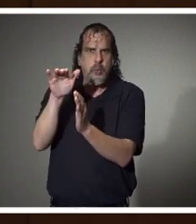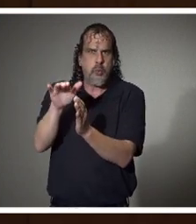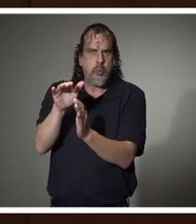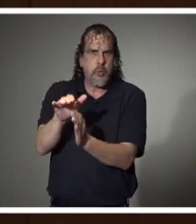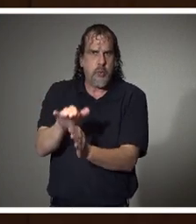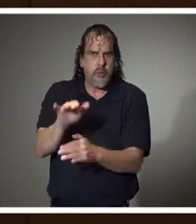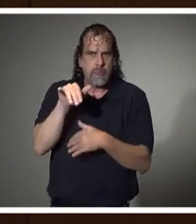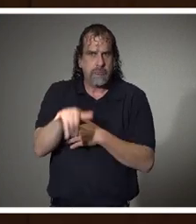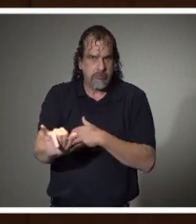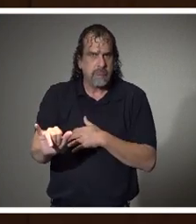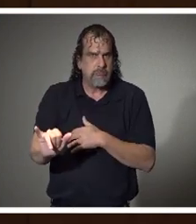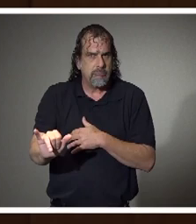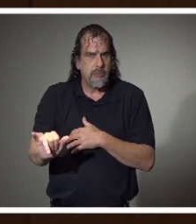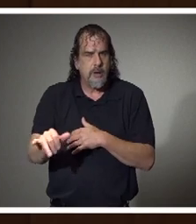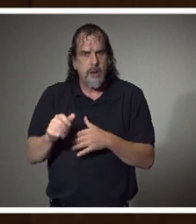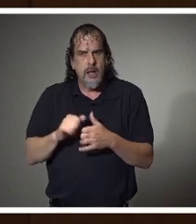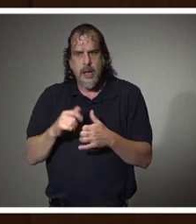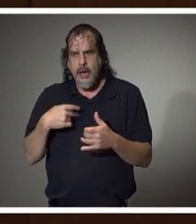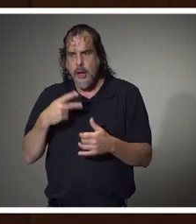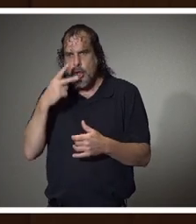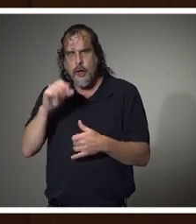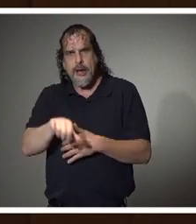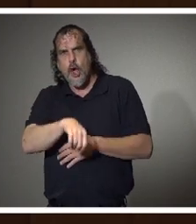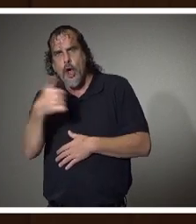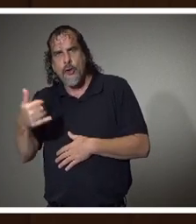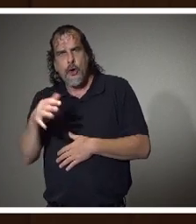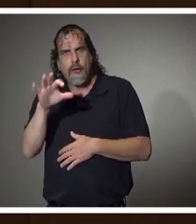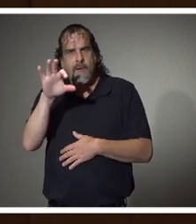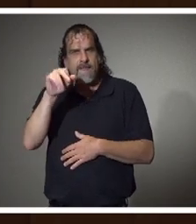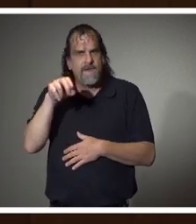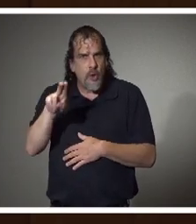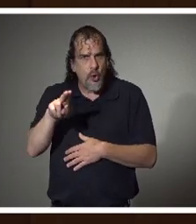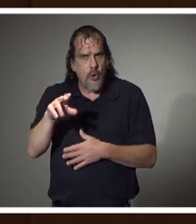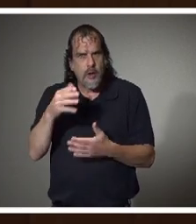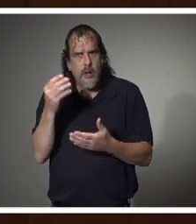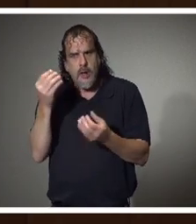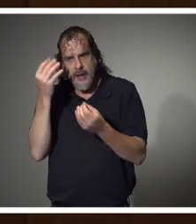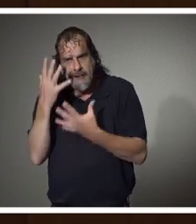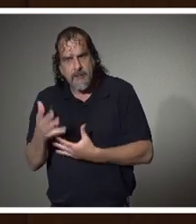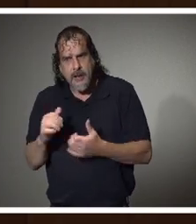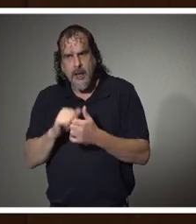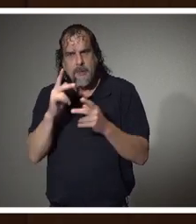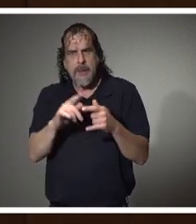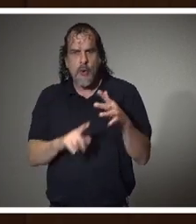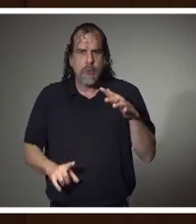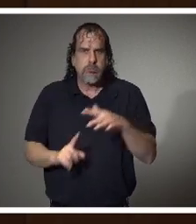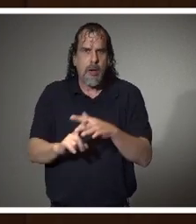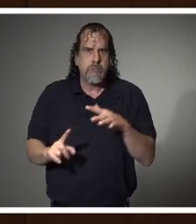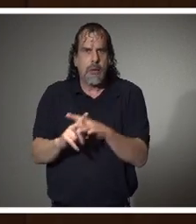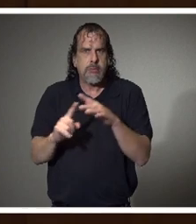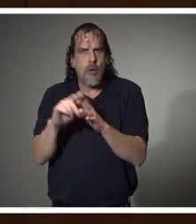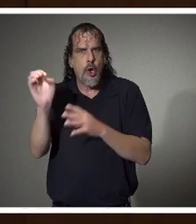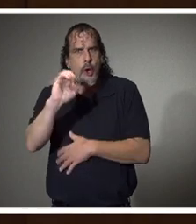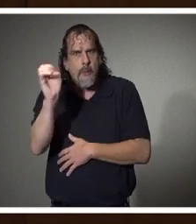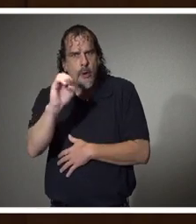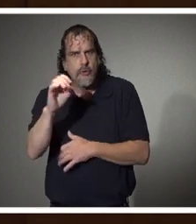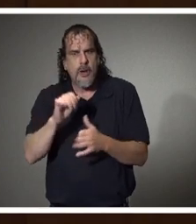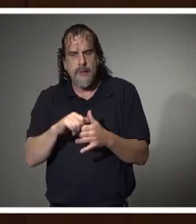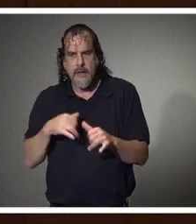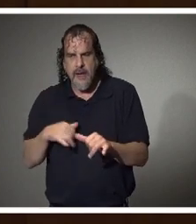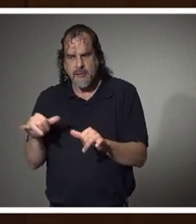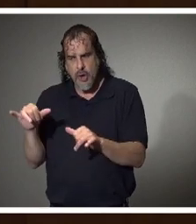also looking at our influenza-like illness data or surveillance data on people who come to the emergency room with illnesses that are consistent